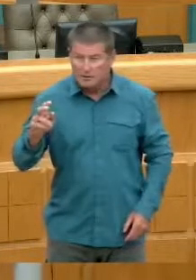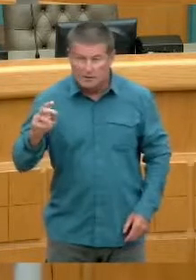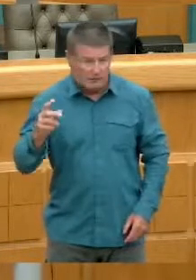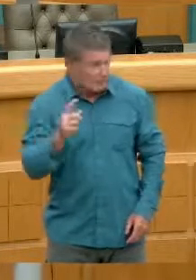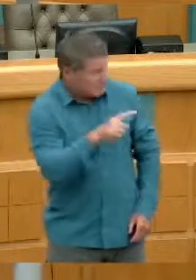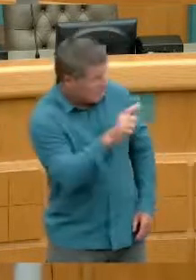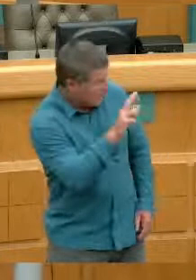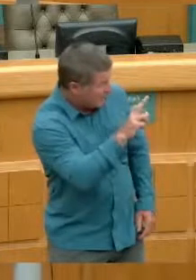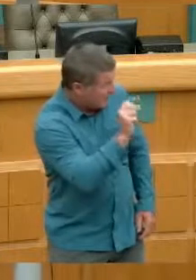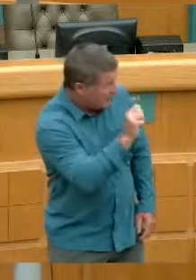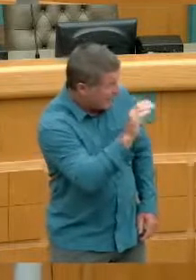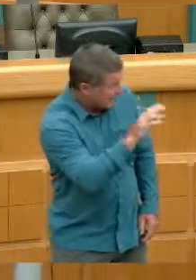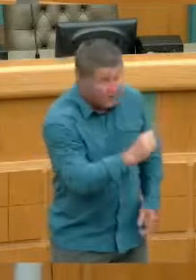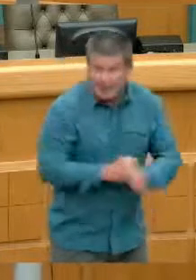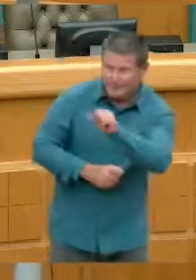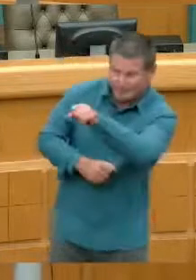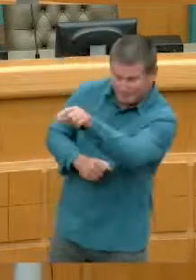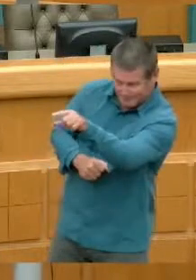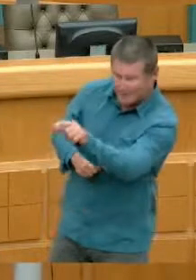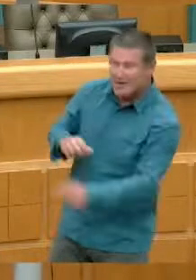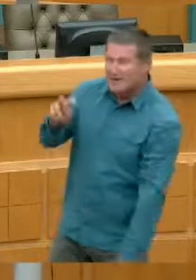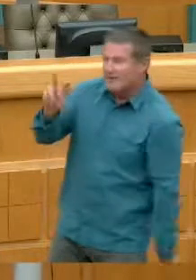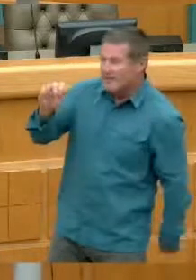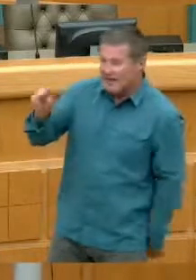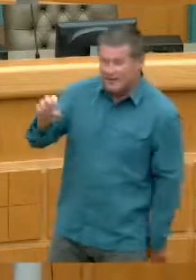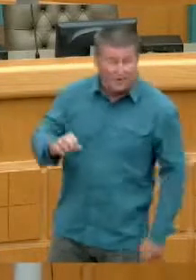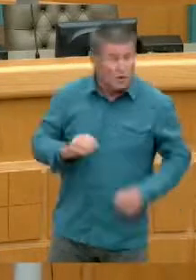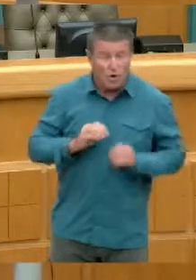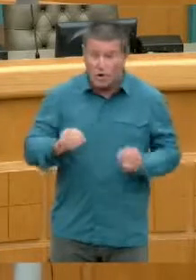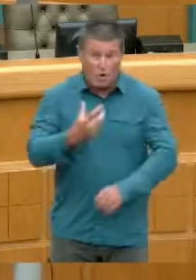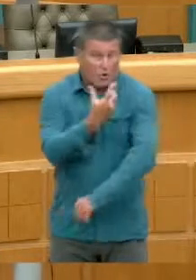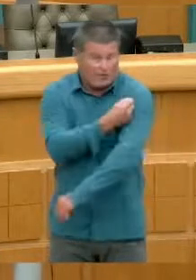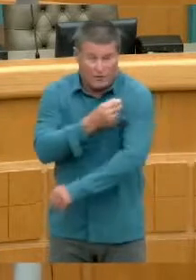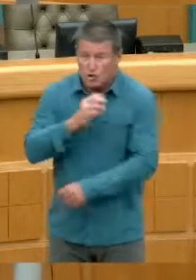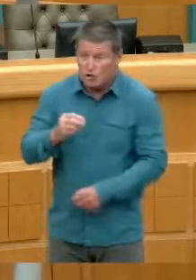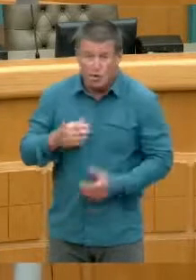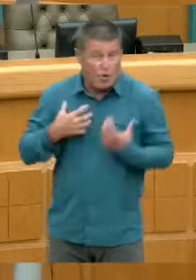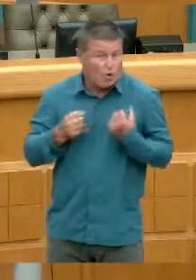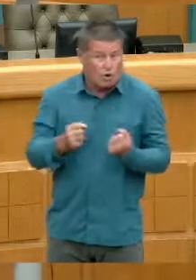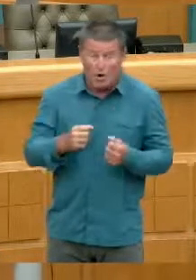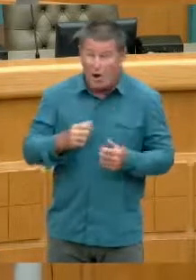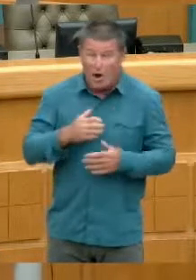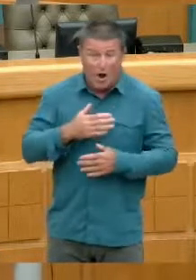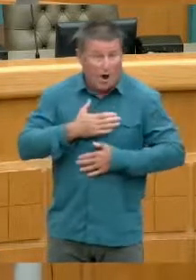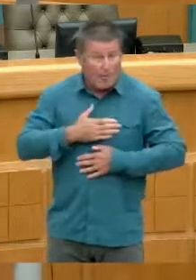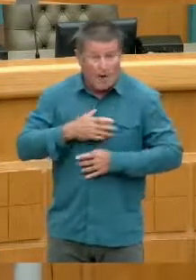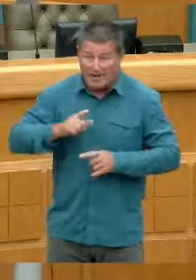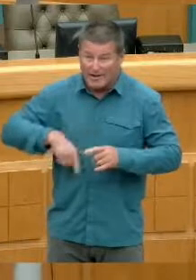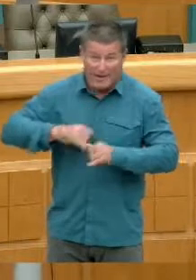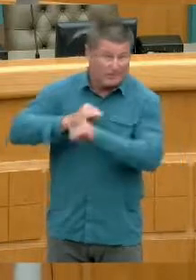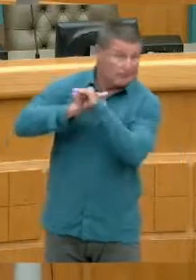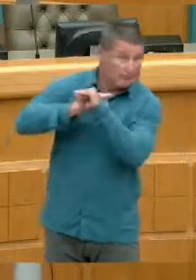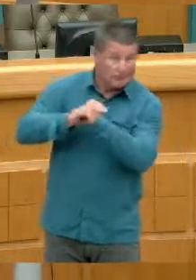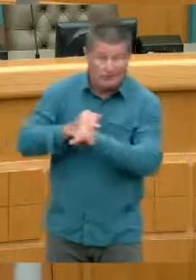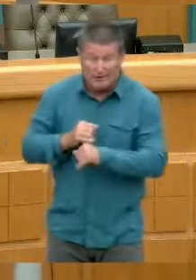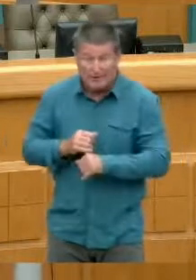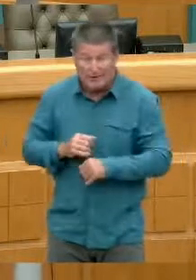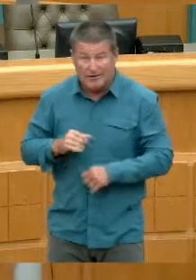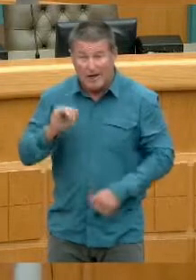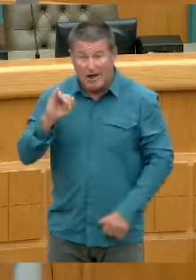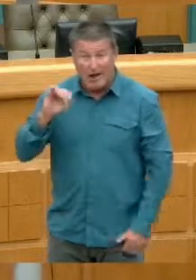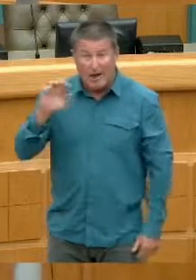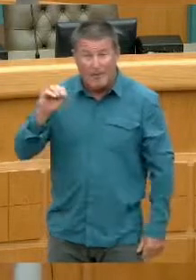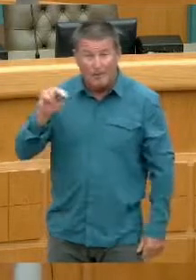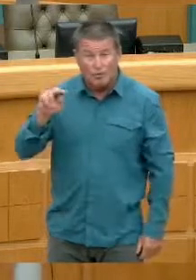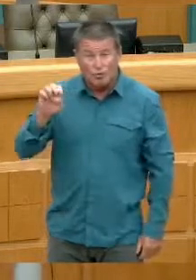Vaccine, sorry. There's no vaccine, there's no cure. Our bodies have no immune system unless you've had it before. So those